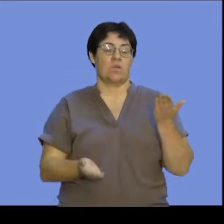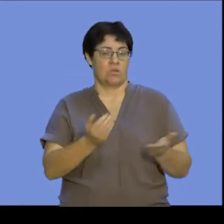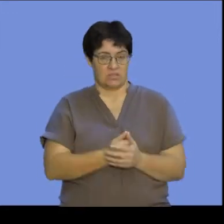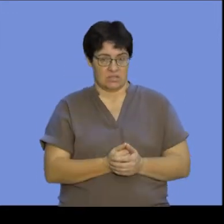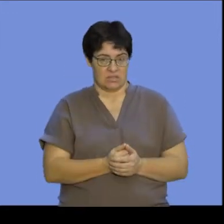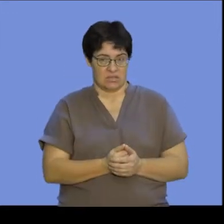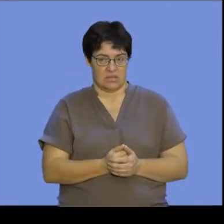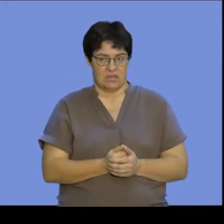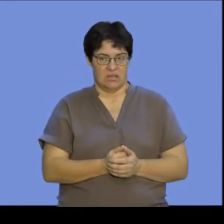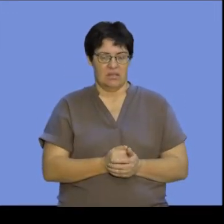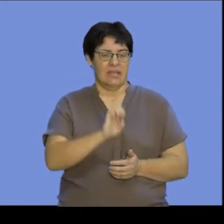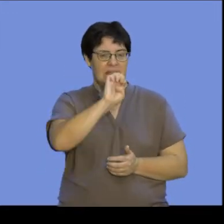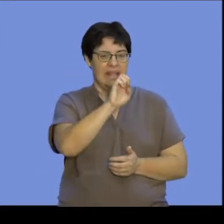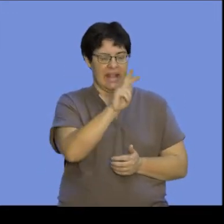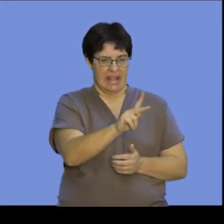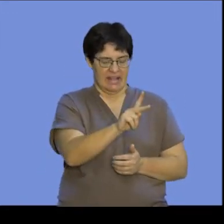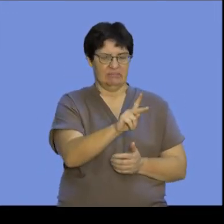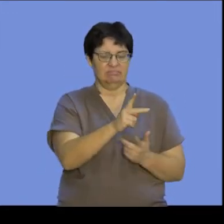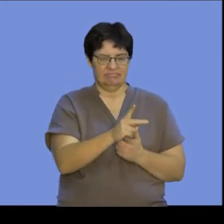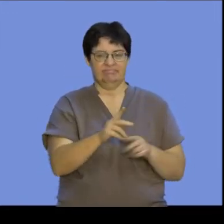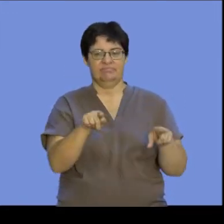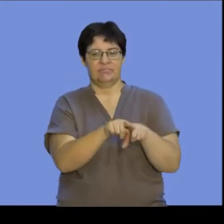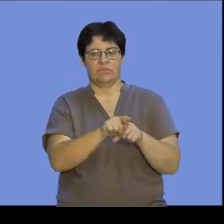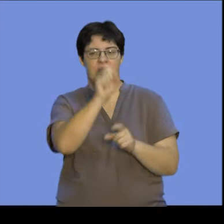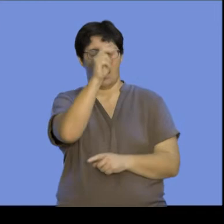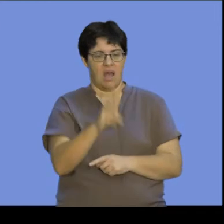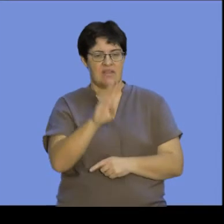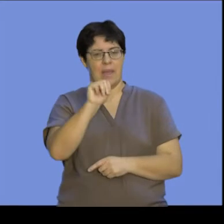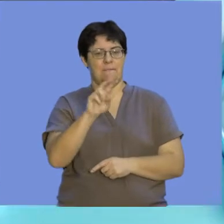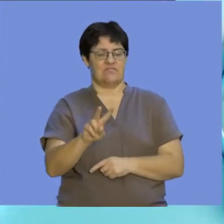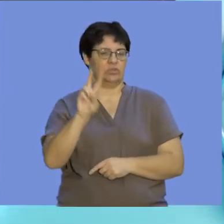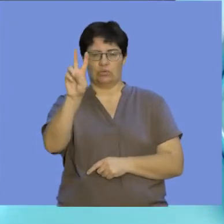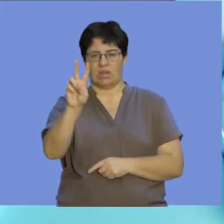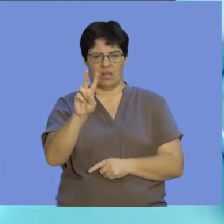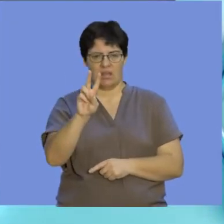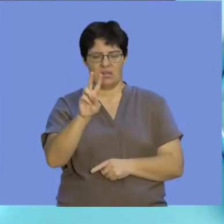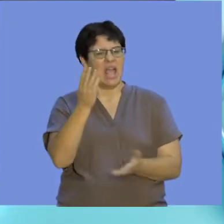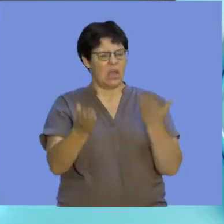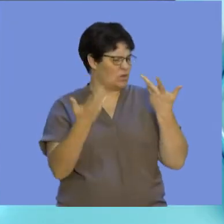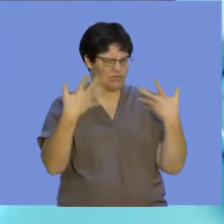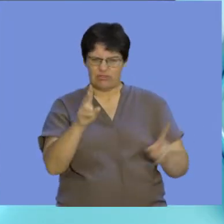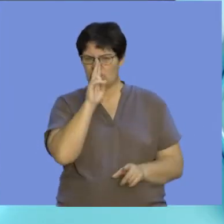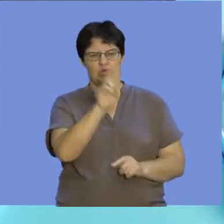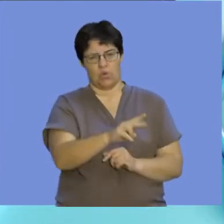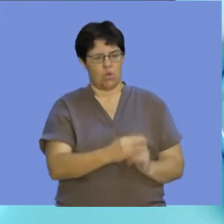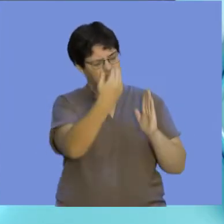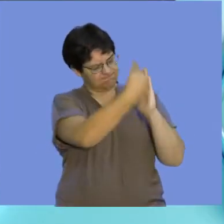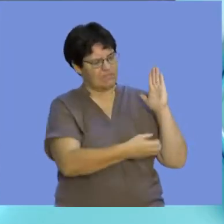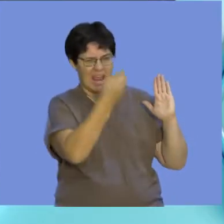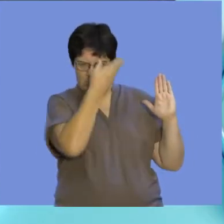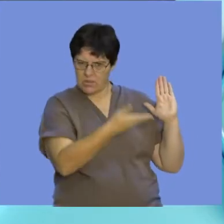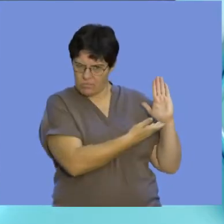EK equals a half mv squared. You've seen that equation before. We'll do it in detail. It's on your information